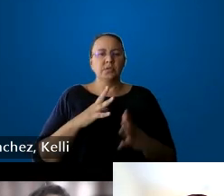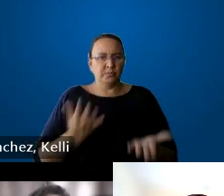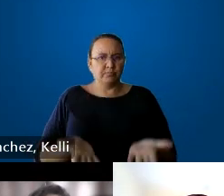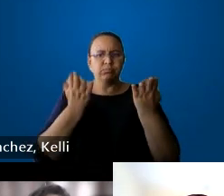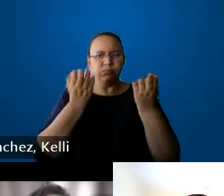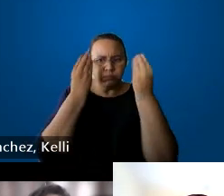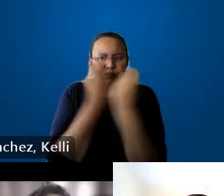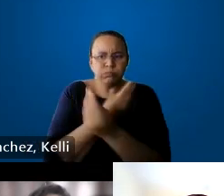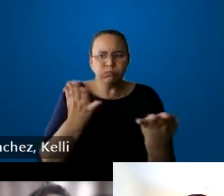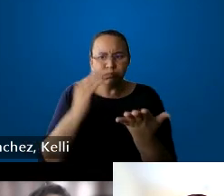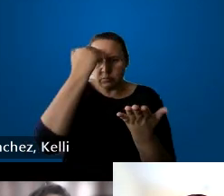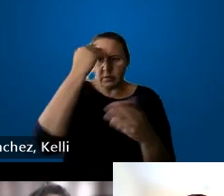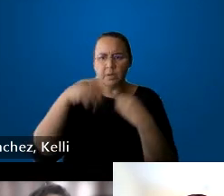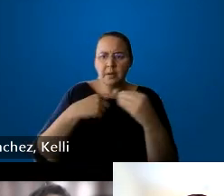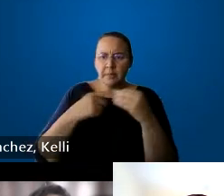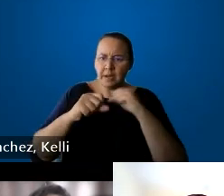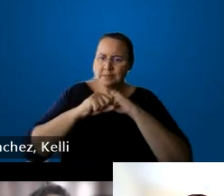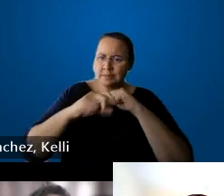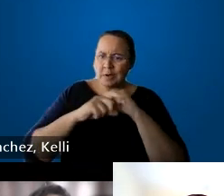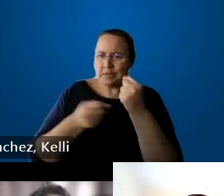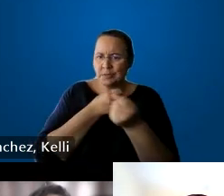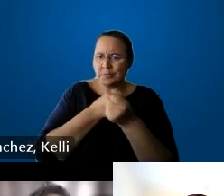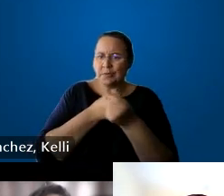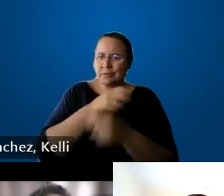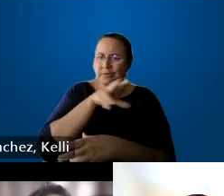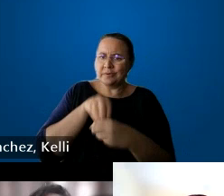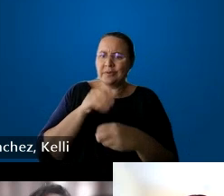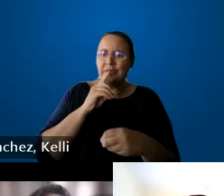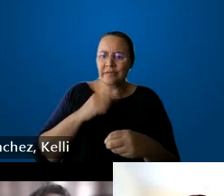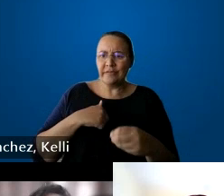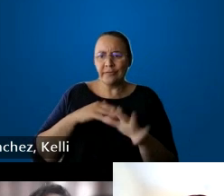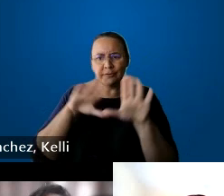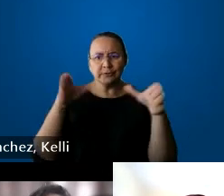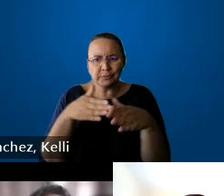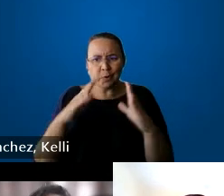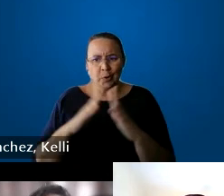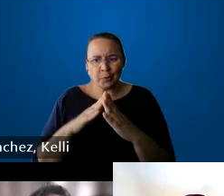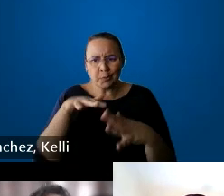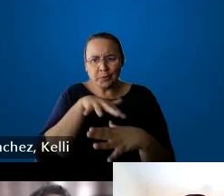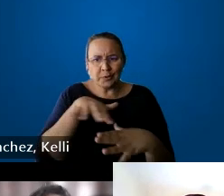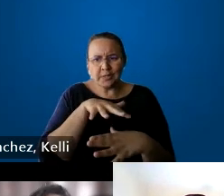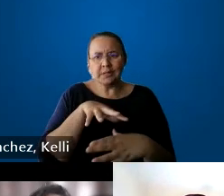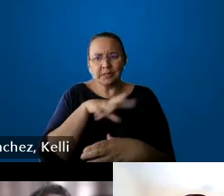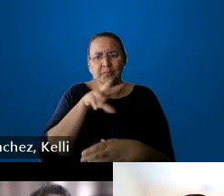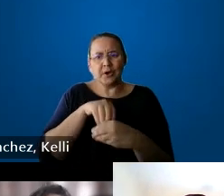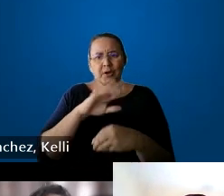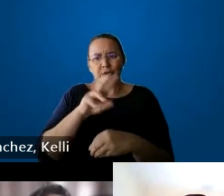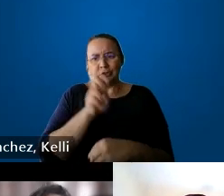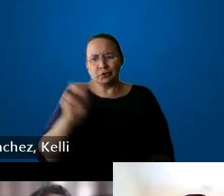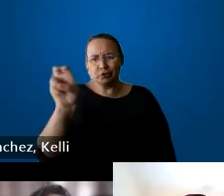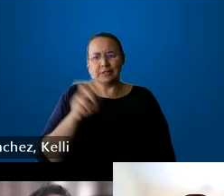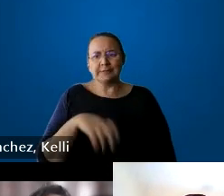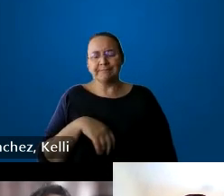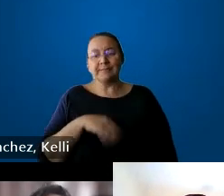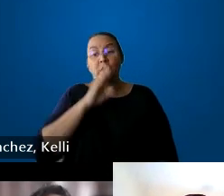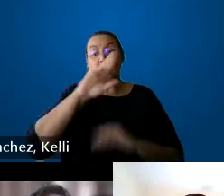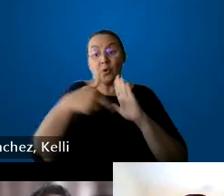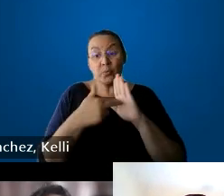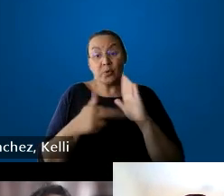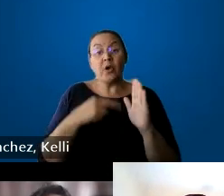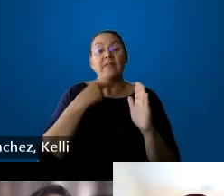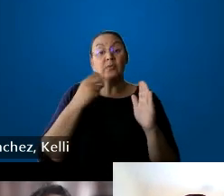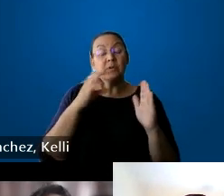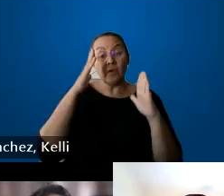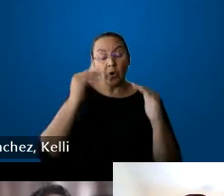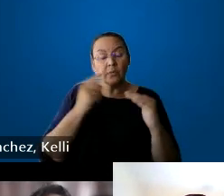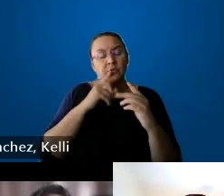providing support, and promoting inclusivity for marginalized communities is fueled by her personal journey. Through her role at Voices of Hope,